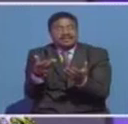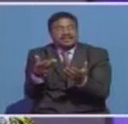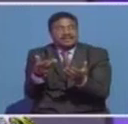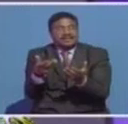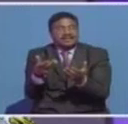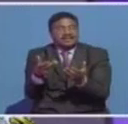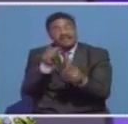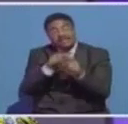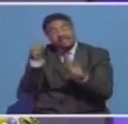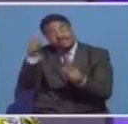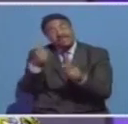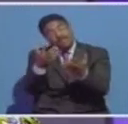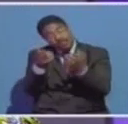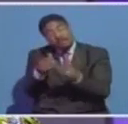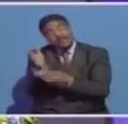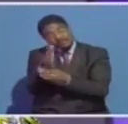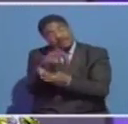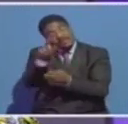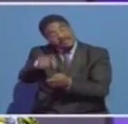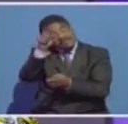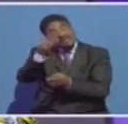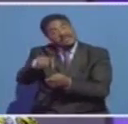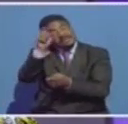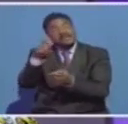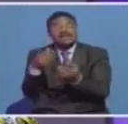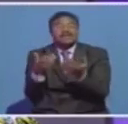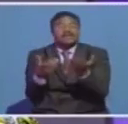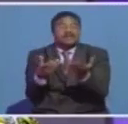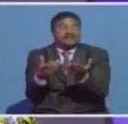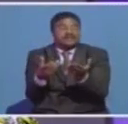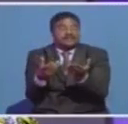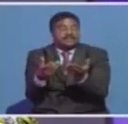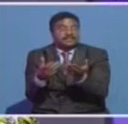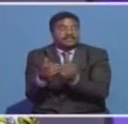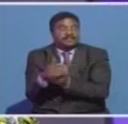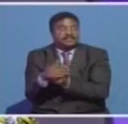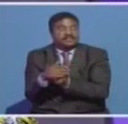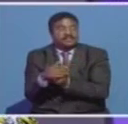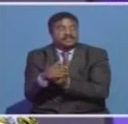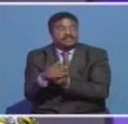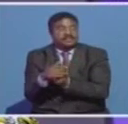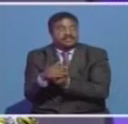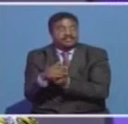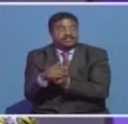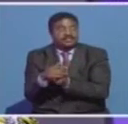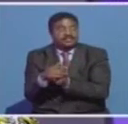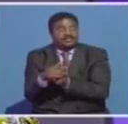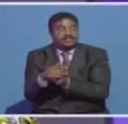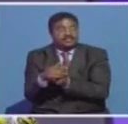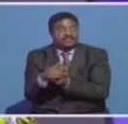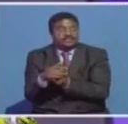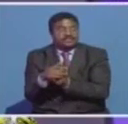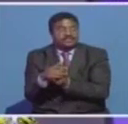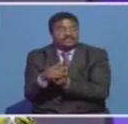is fishing, they can easily do that in a modern way rather than depending on the natural waters that we have. So